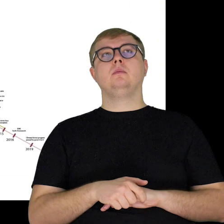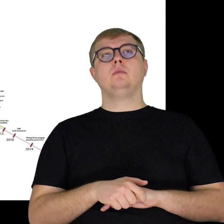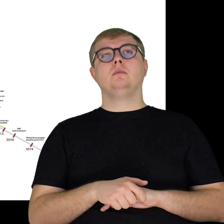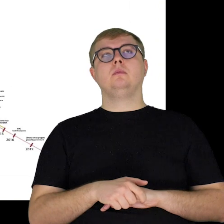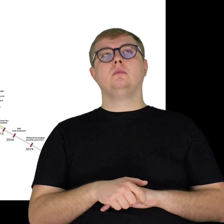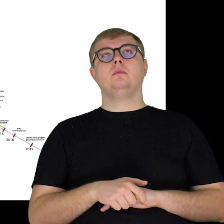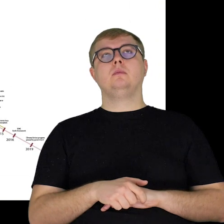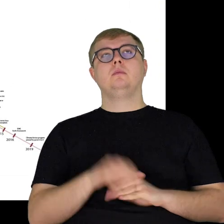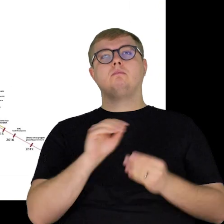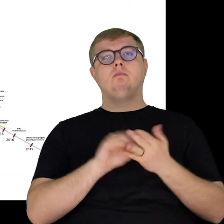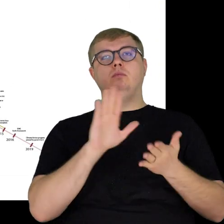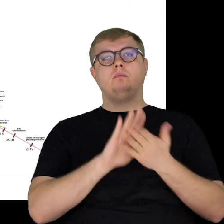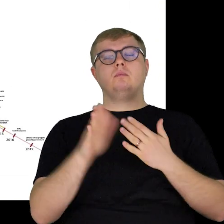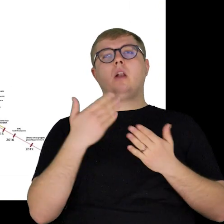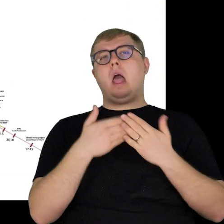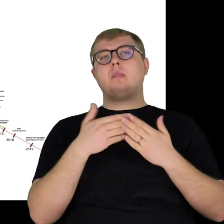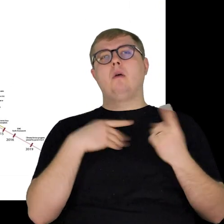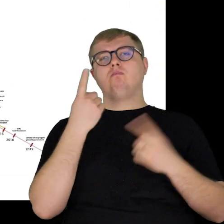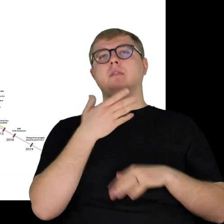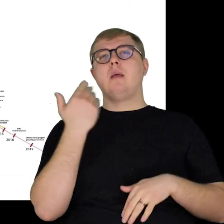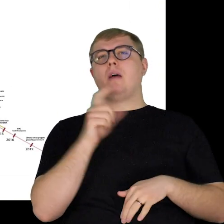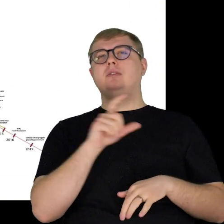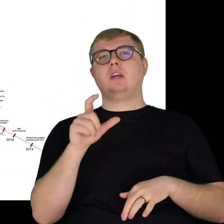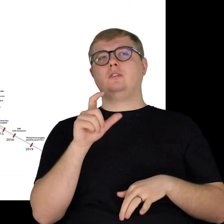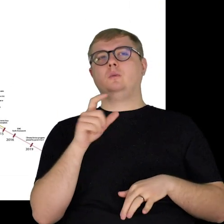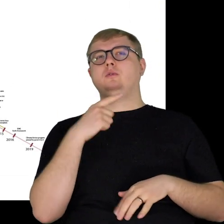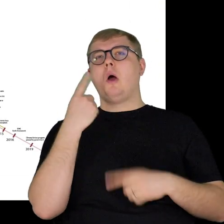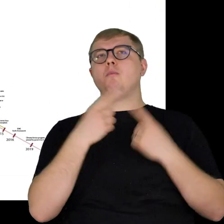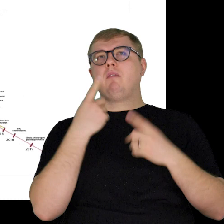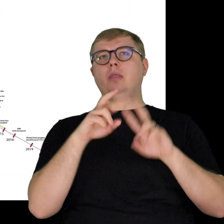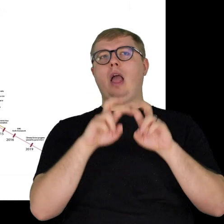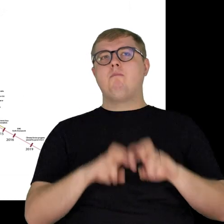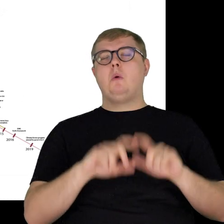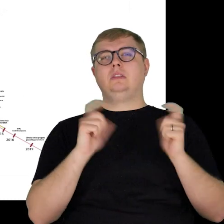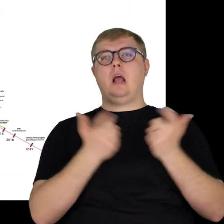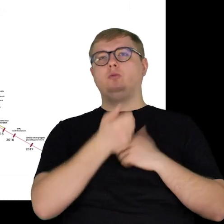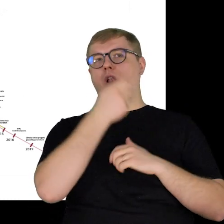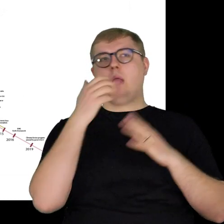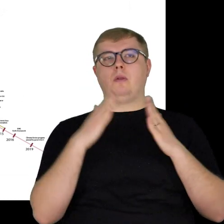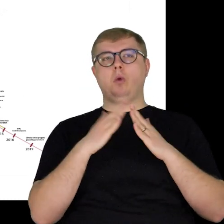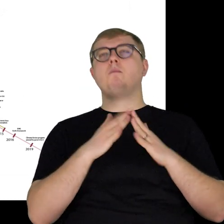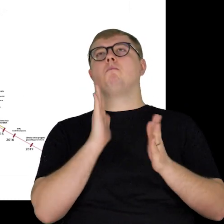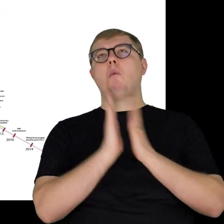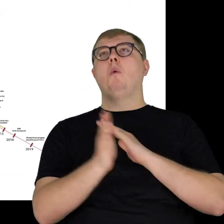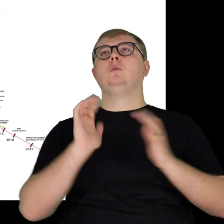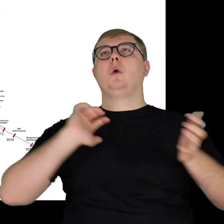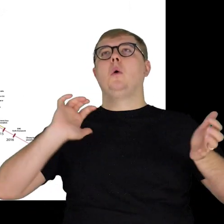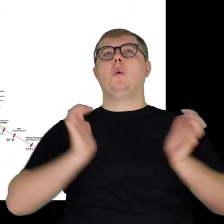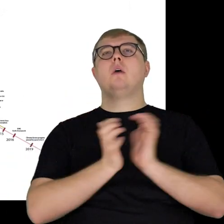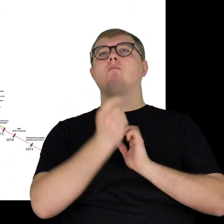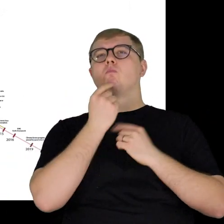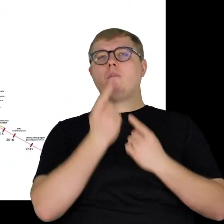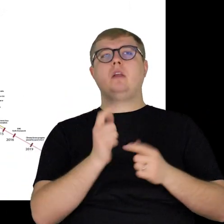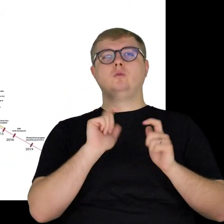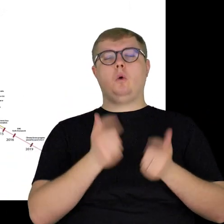So I don't think we've got too much time to talk about the renovation of the glass house. Maybe it's just, we can show you here. We have